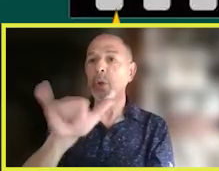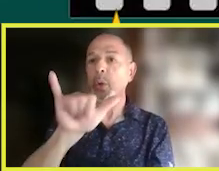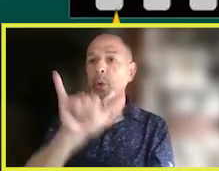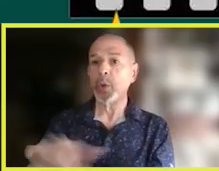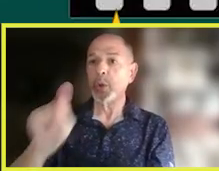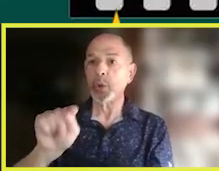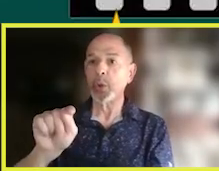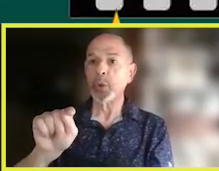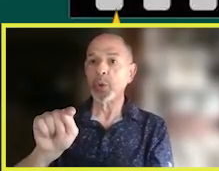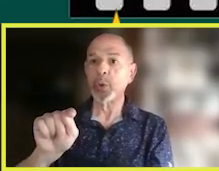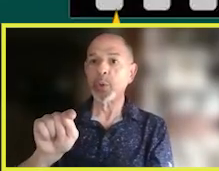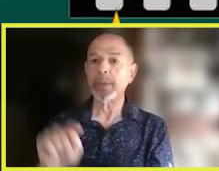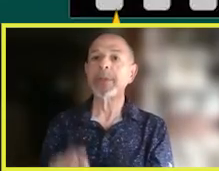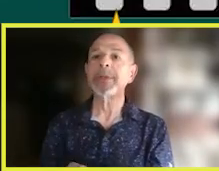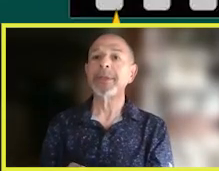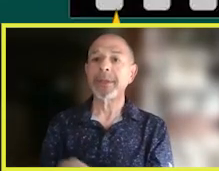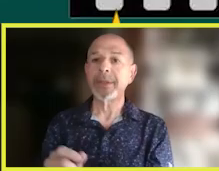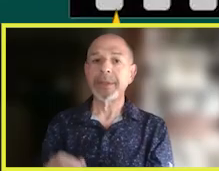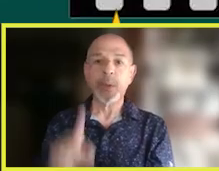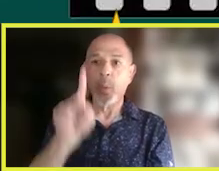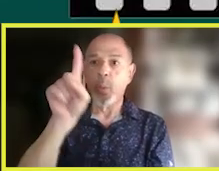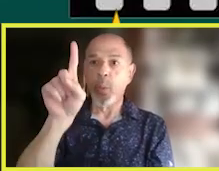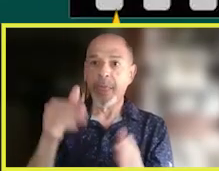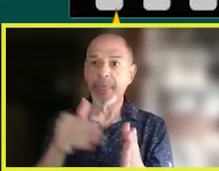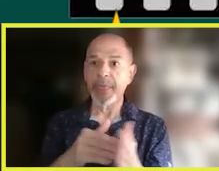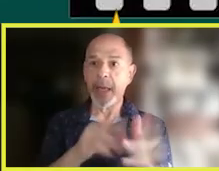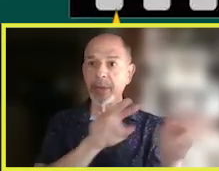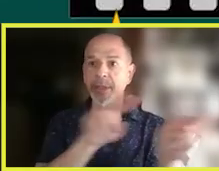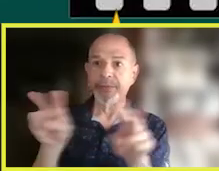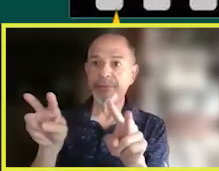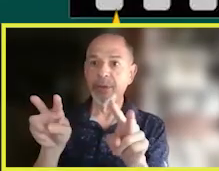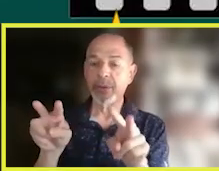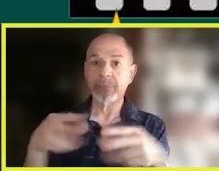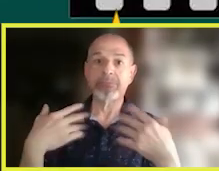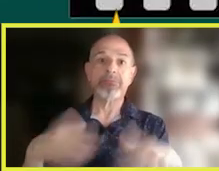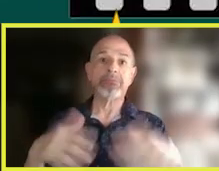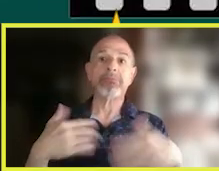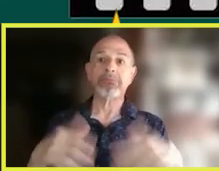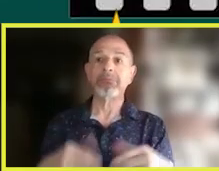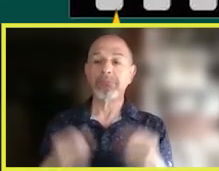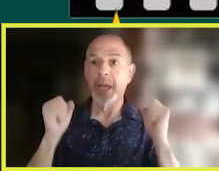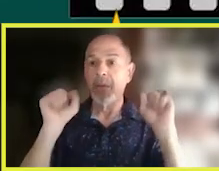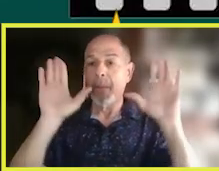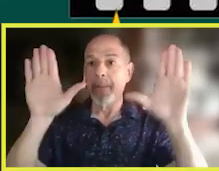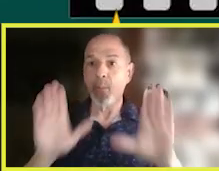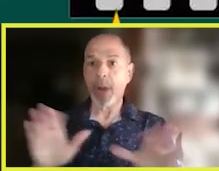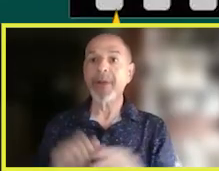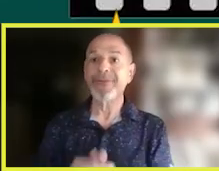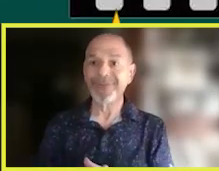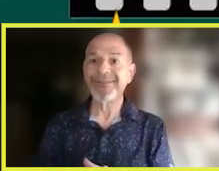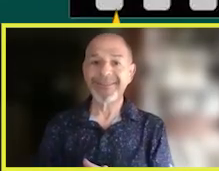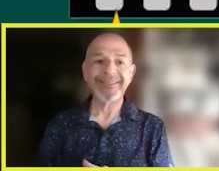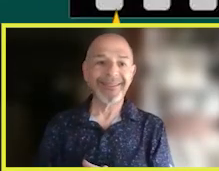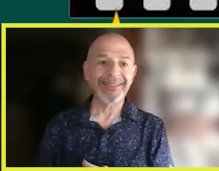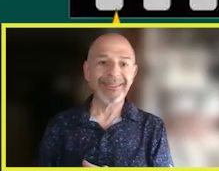hit 1,000 views. That's And amazing. thank Really you. amazing. It really is. And we